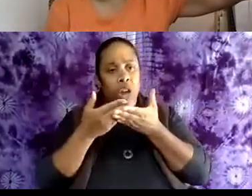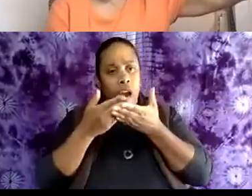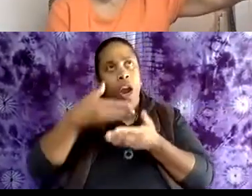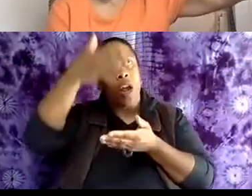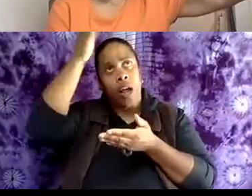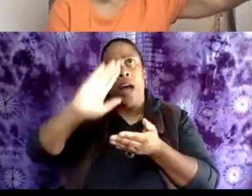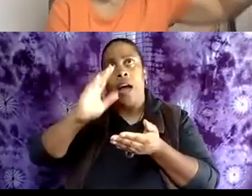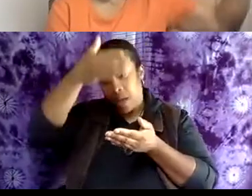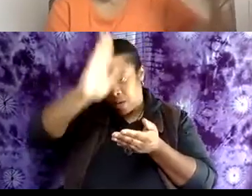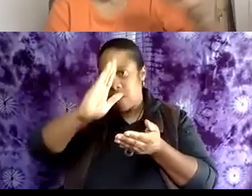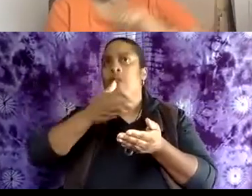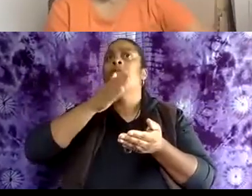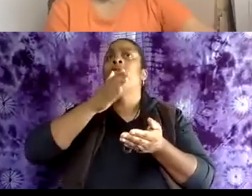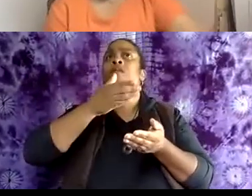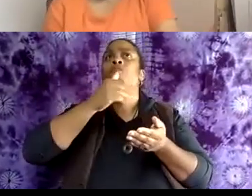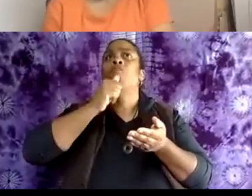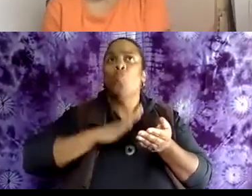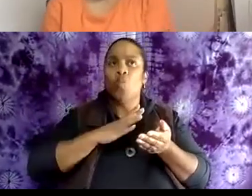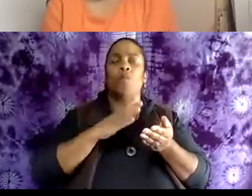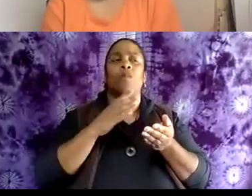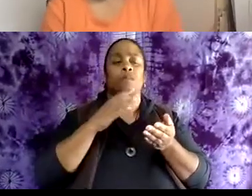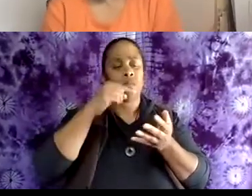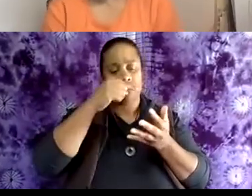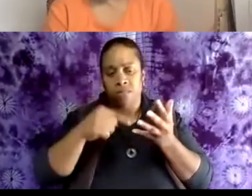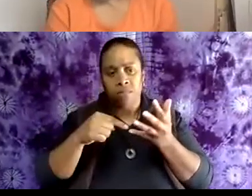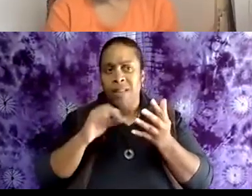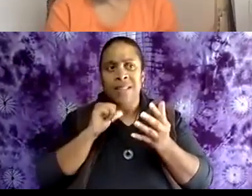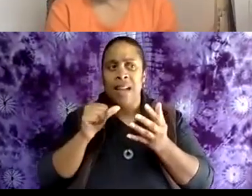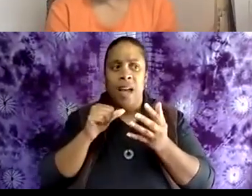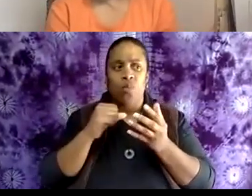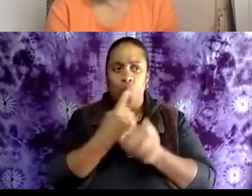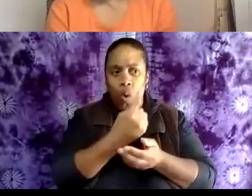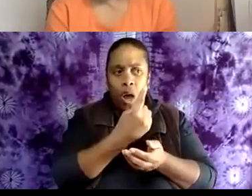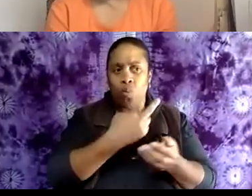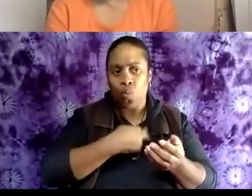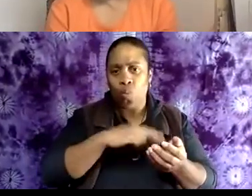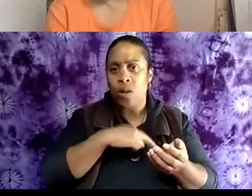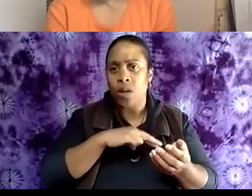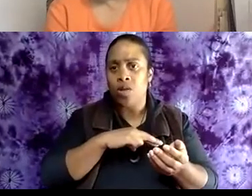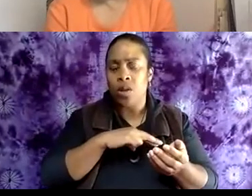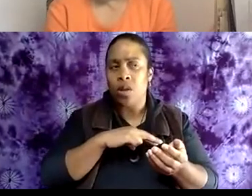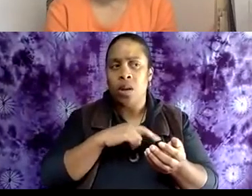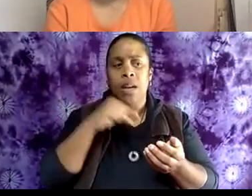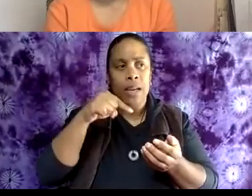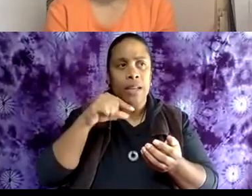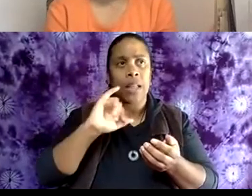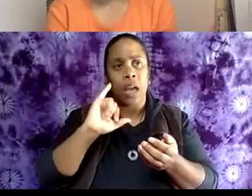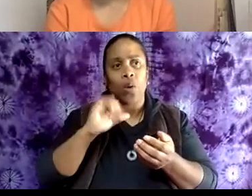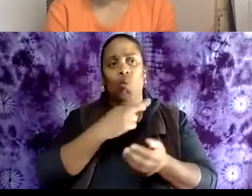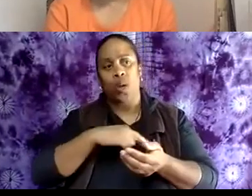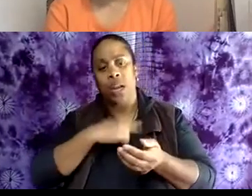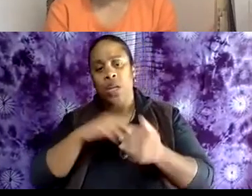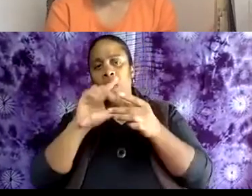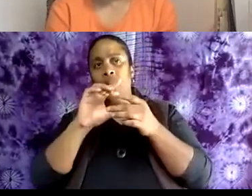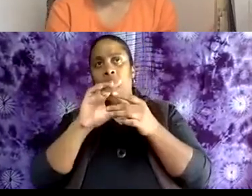and goddesses, that's not just the purview of this one religion. This is just religious language that we can